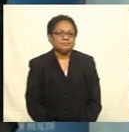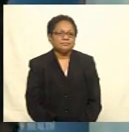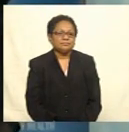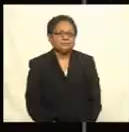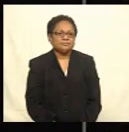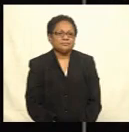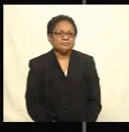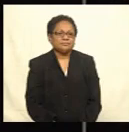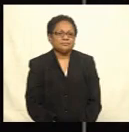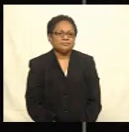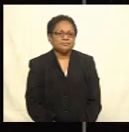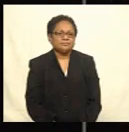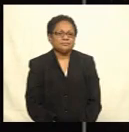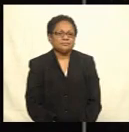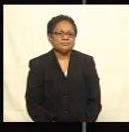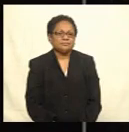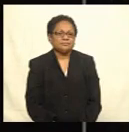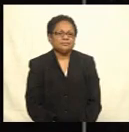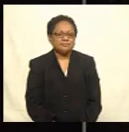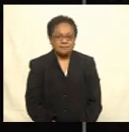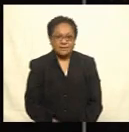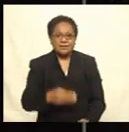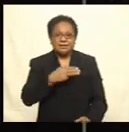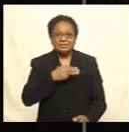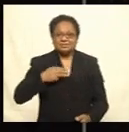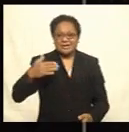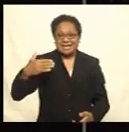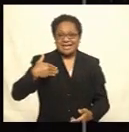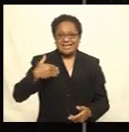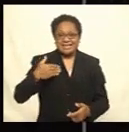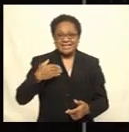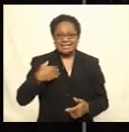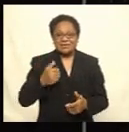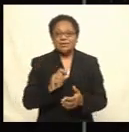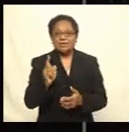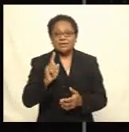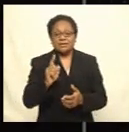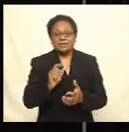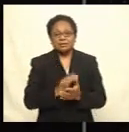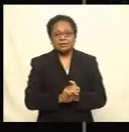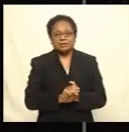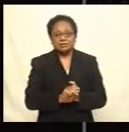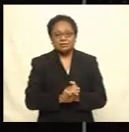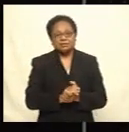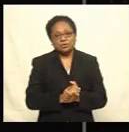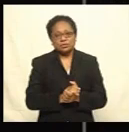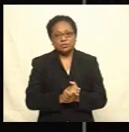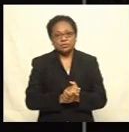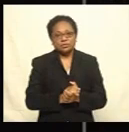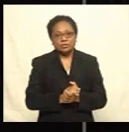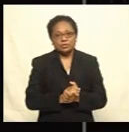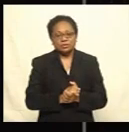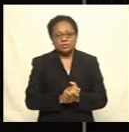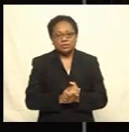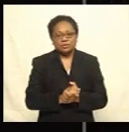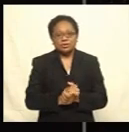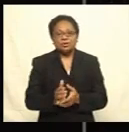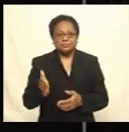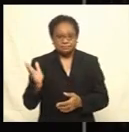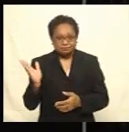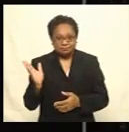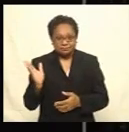numbers. And the Health Ministry has completed the, Christina Uluwai is standing by live